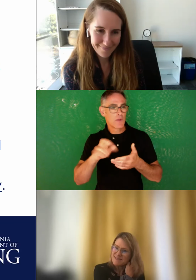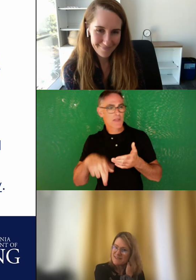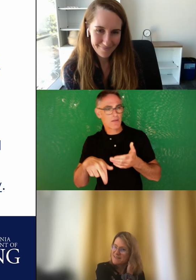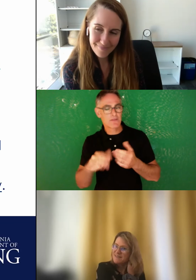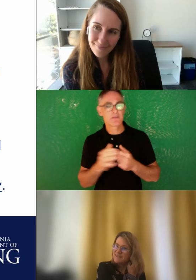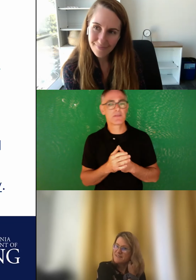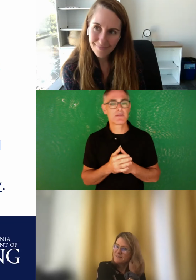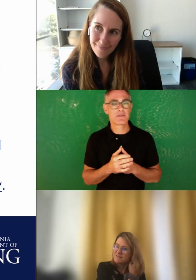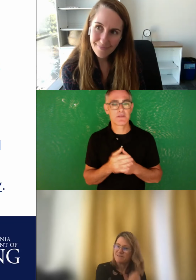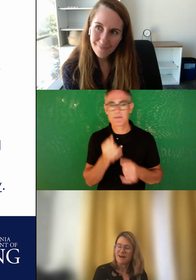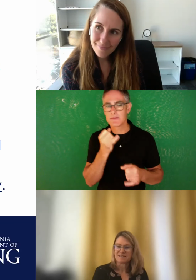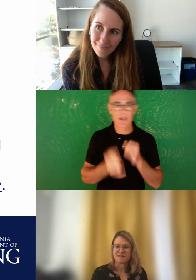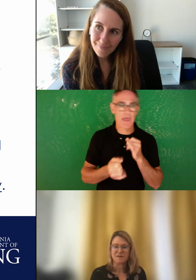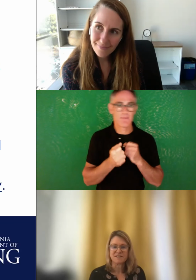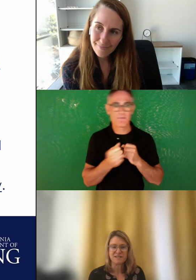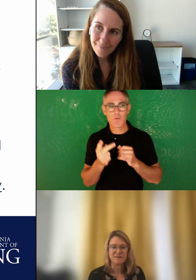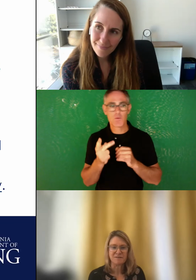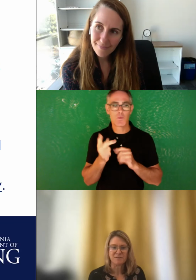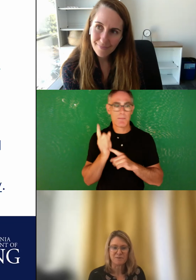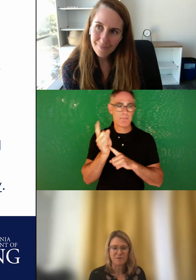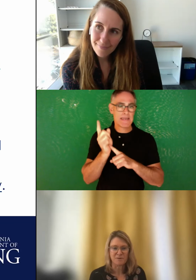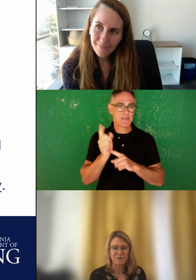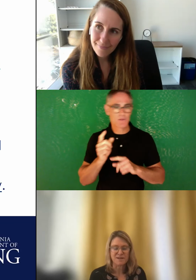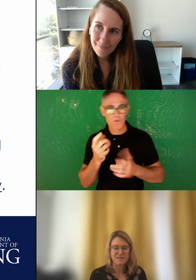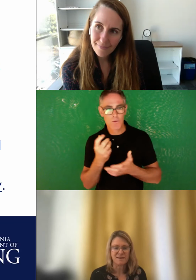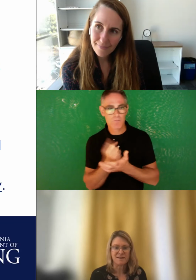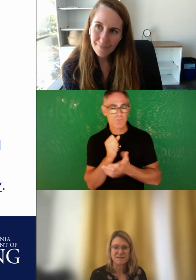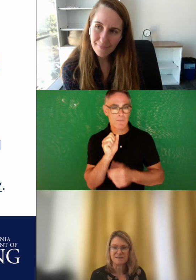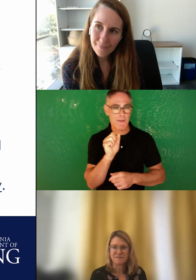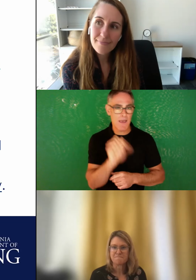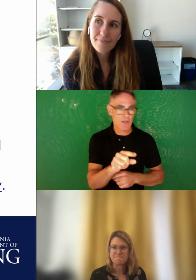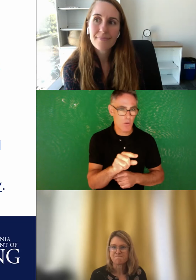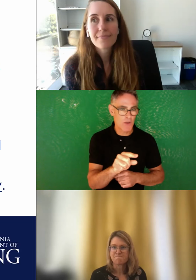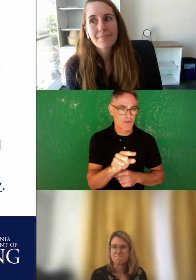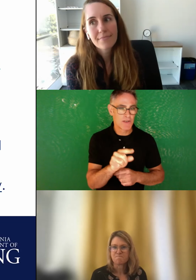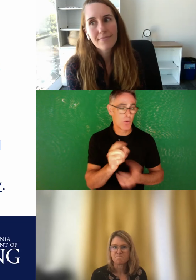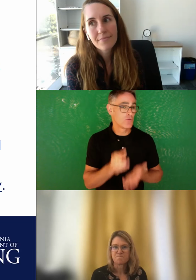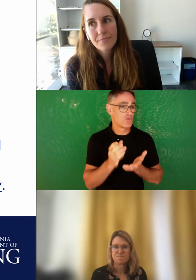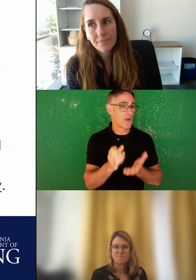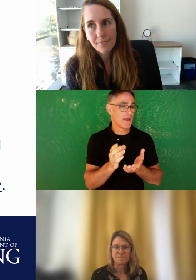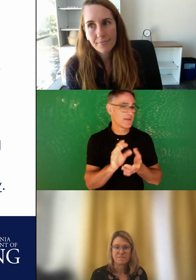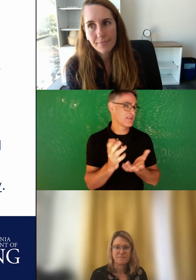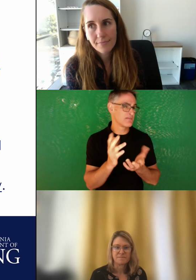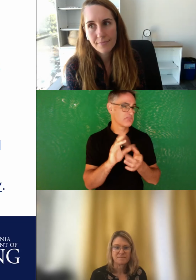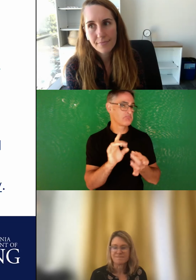minutes to ask a question or raise a thought.